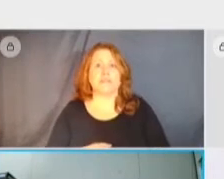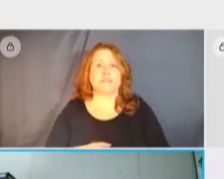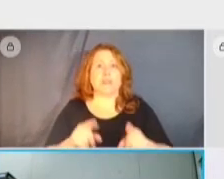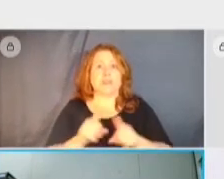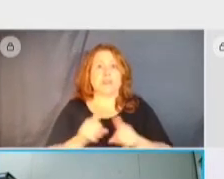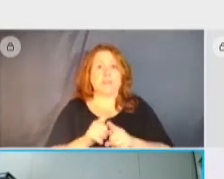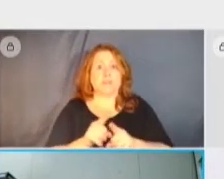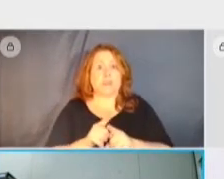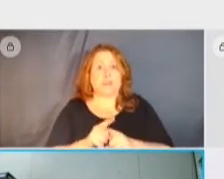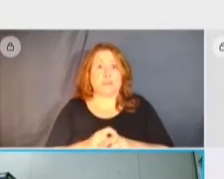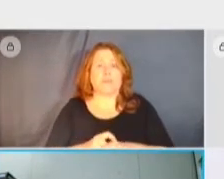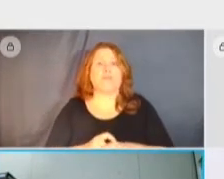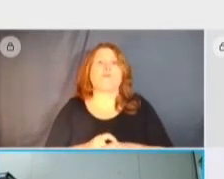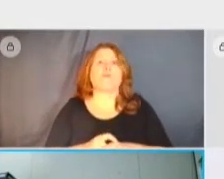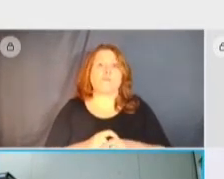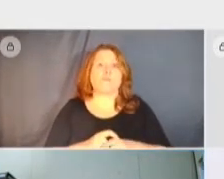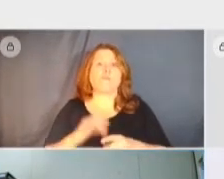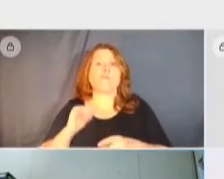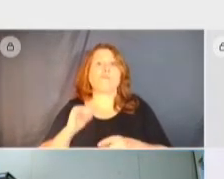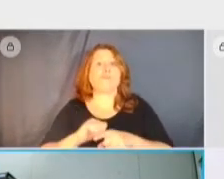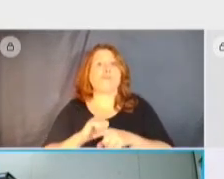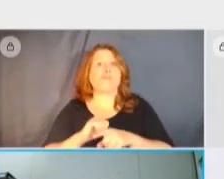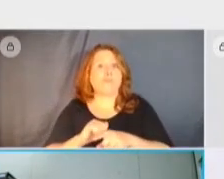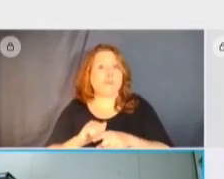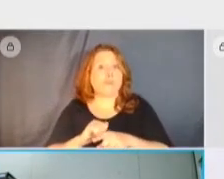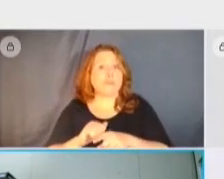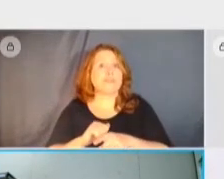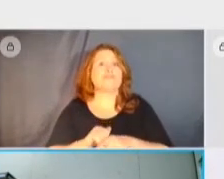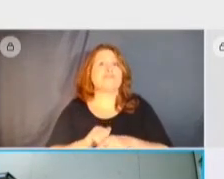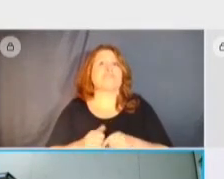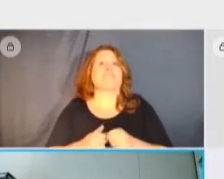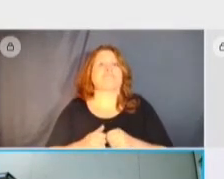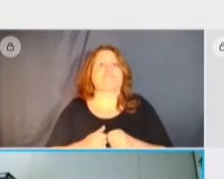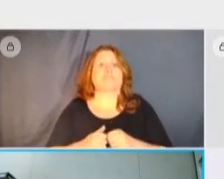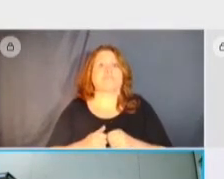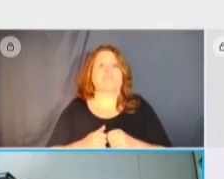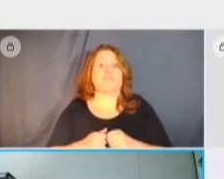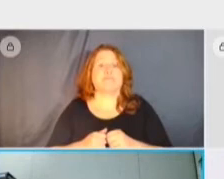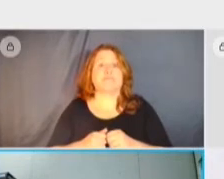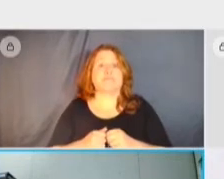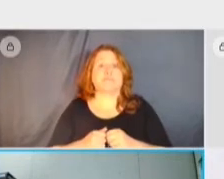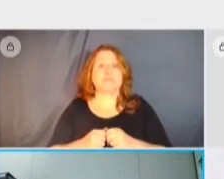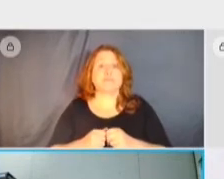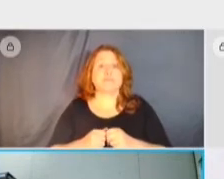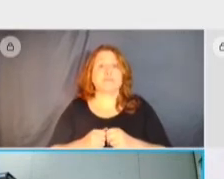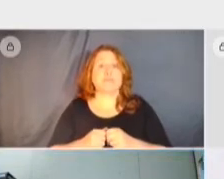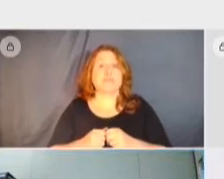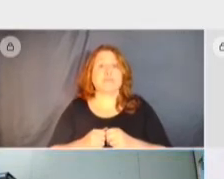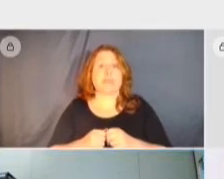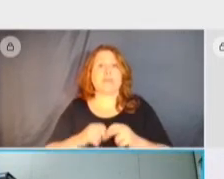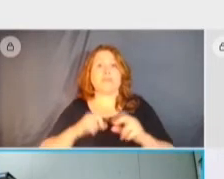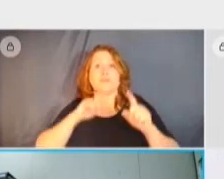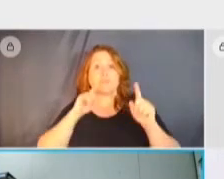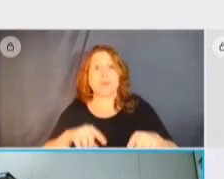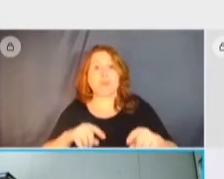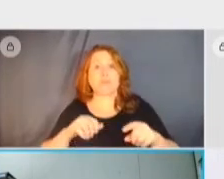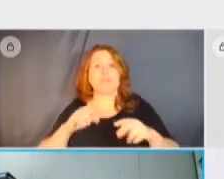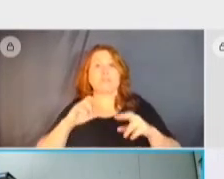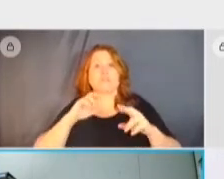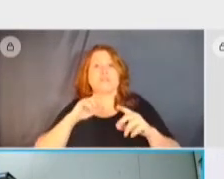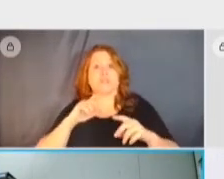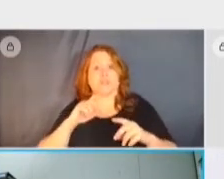Also, the training unit has, just to give a little report, trained more than 1,100